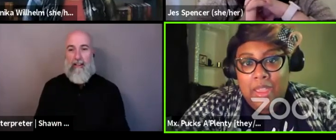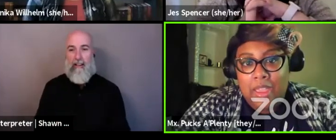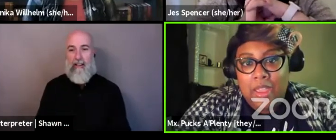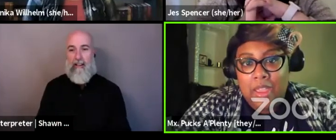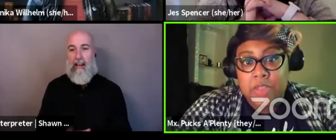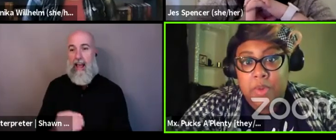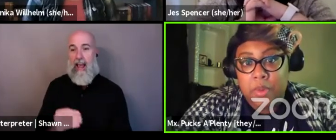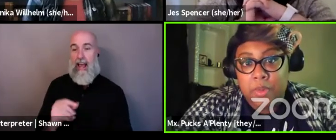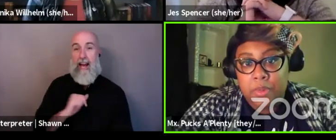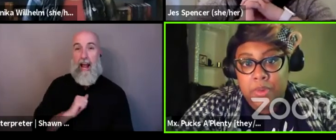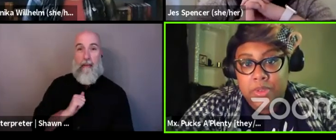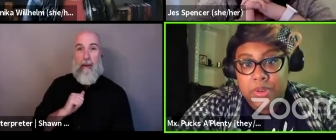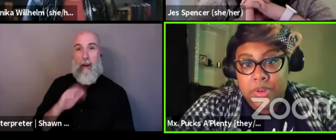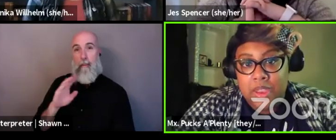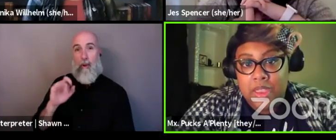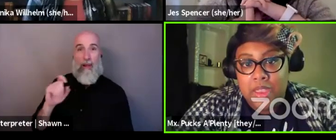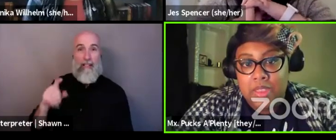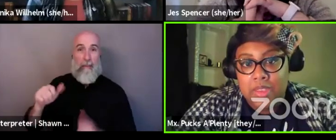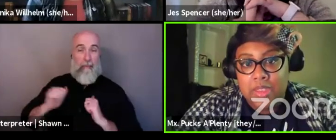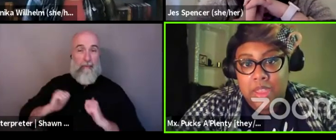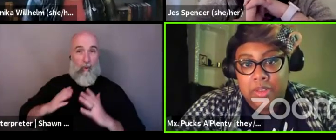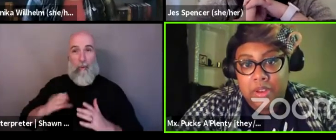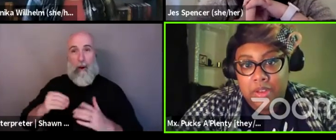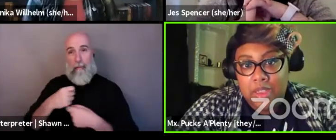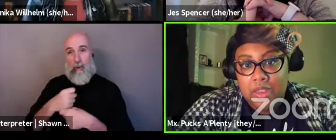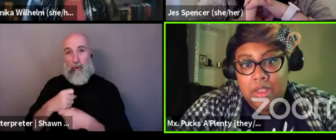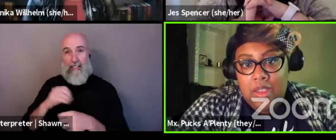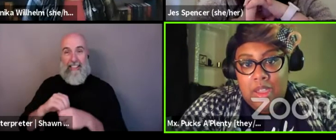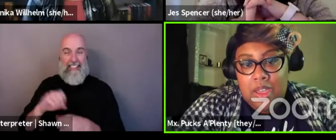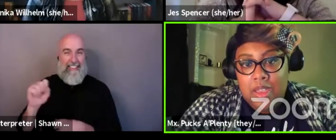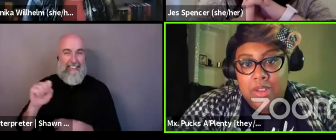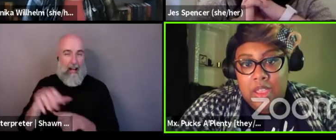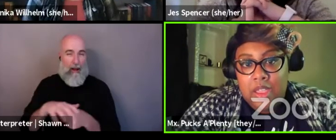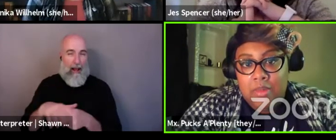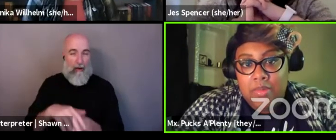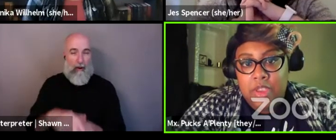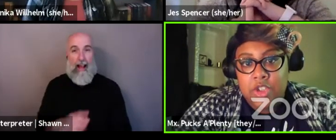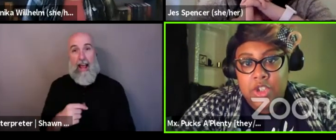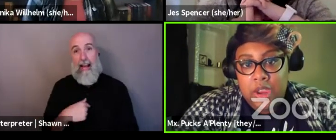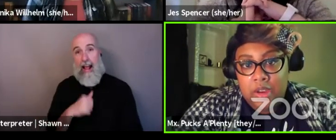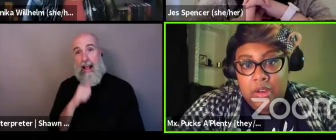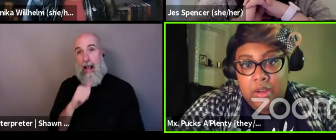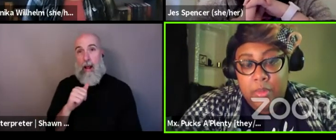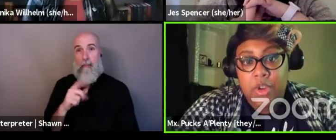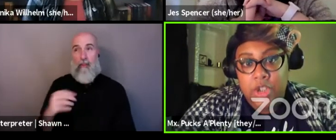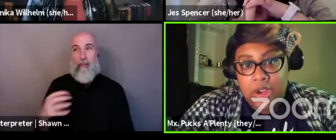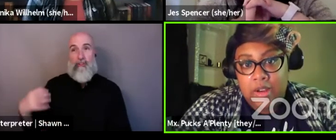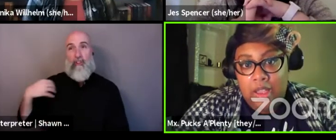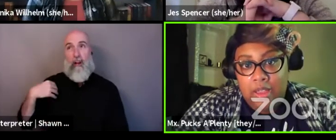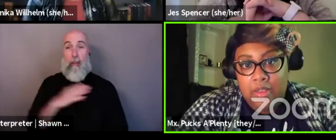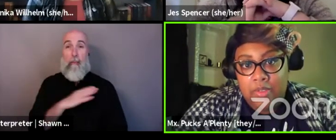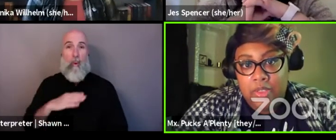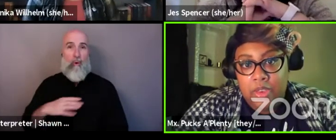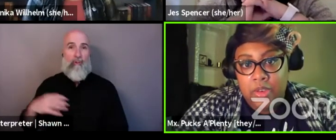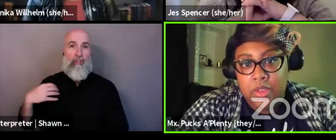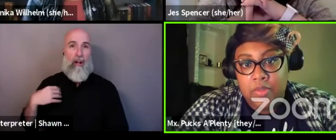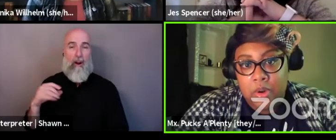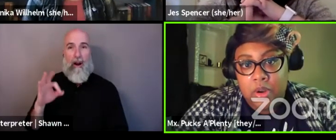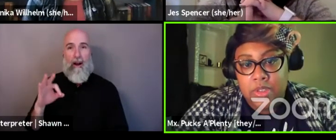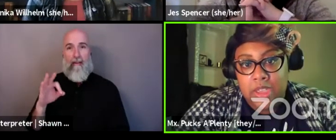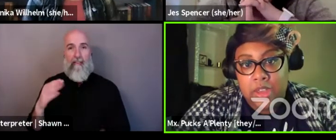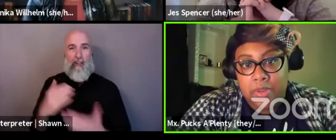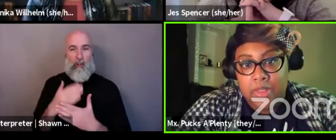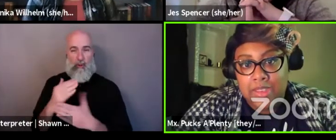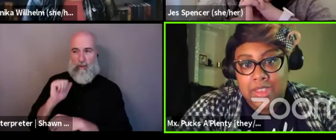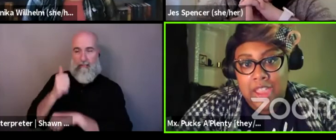am a burlesque performer and producer in the Seattle area. And I am the chair, board chair of the newly